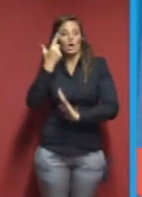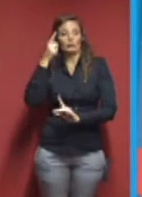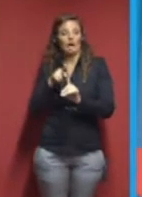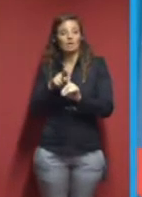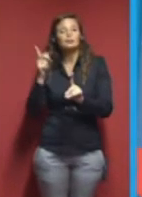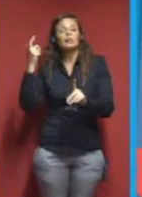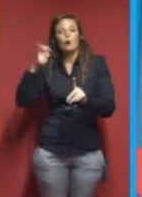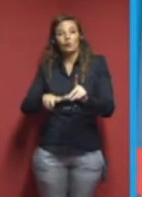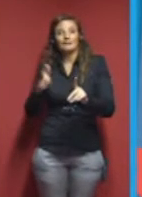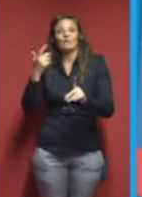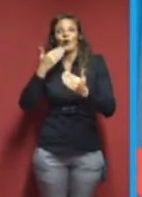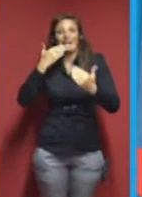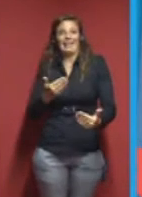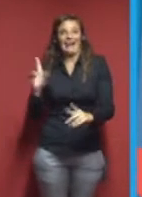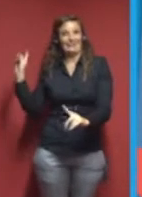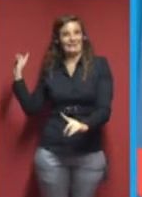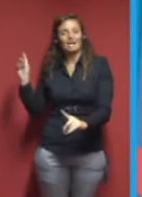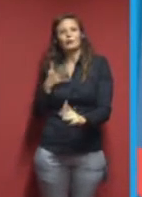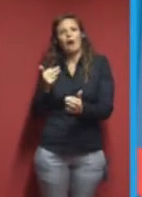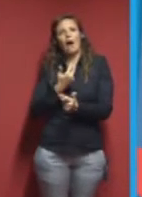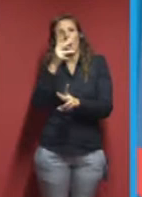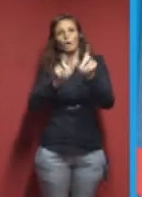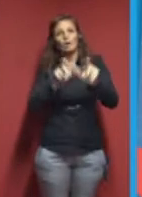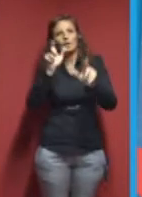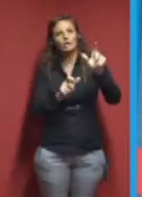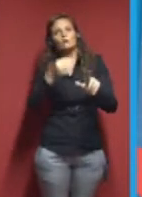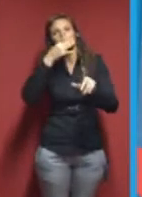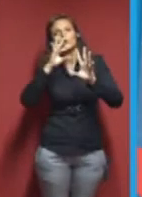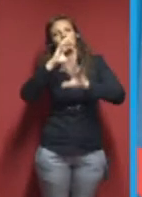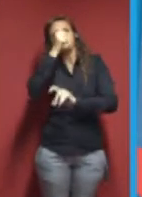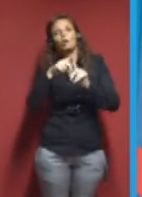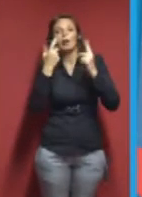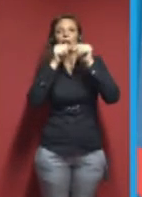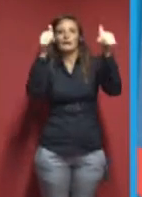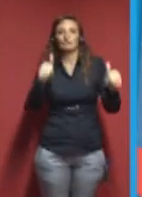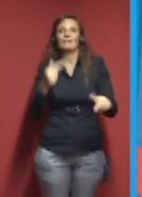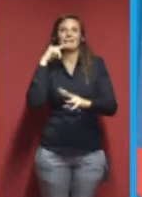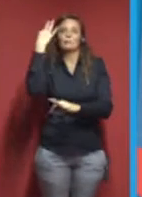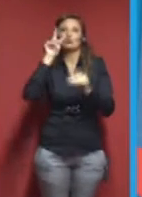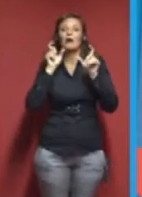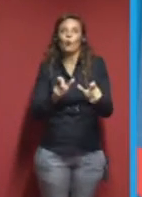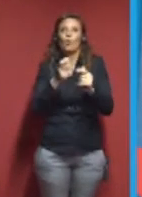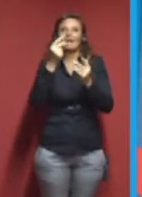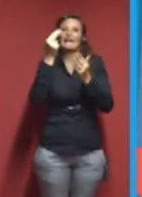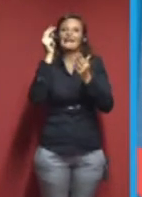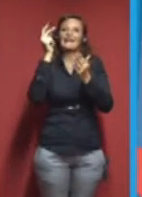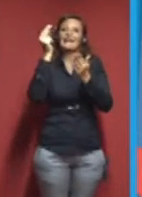fonts. So open design can be even something immaterial. It doesn't have to be about manufacturing. But open design could be even something big.